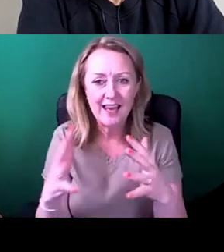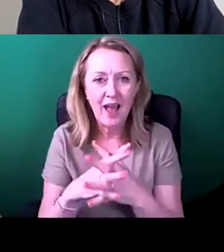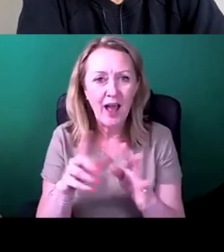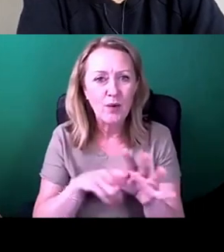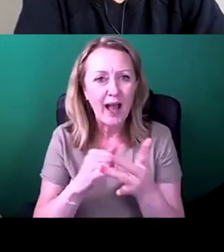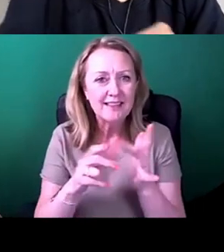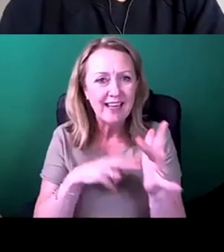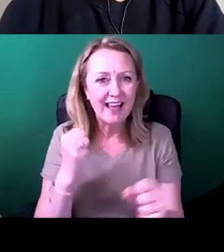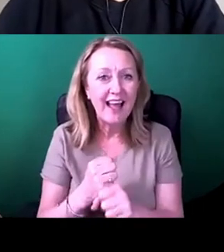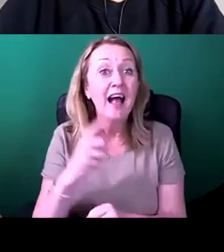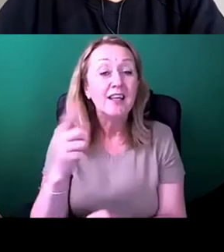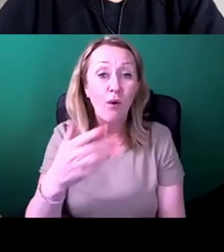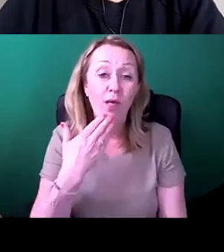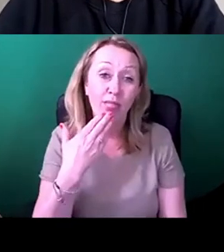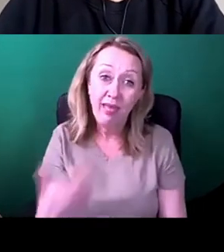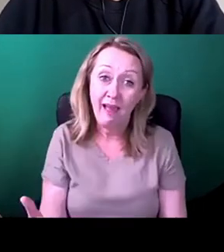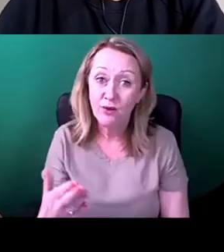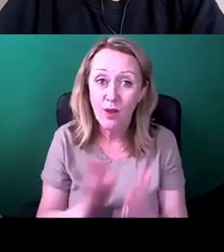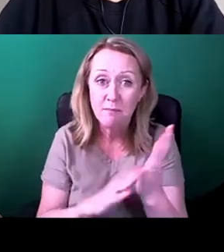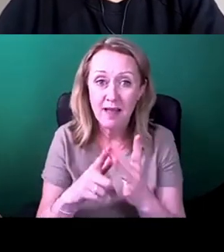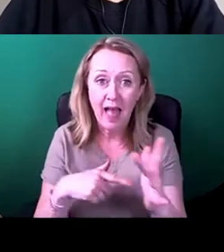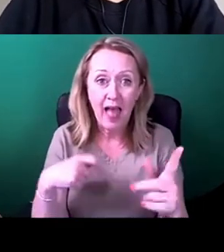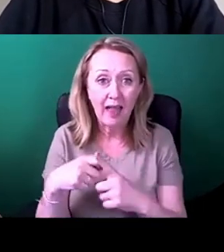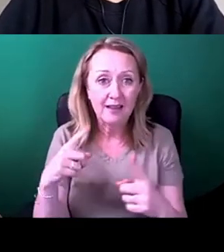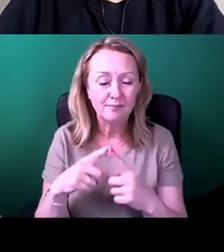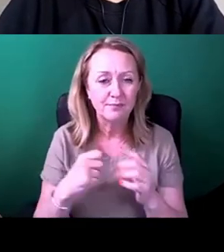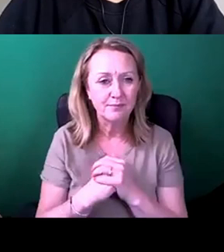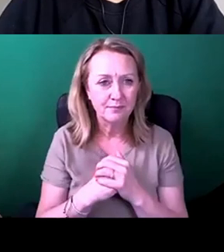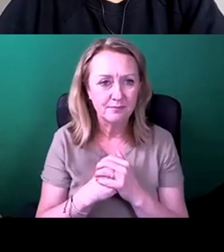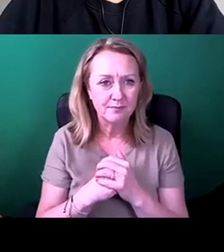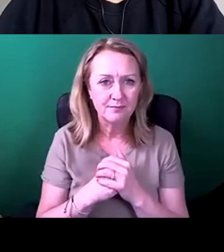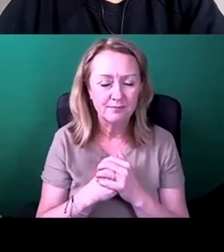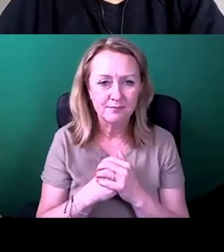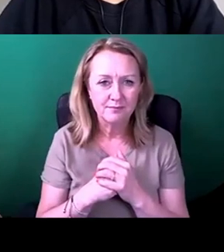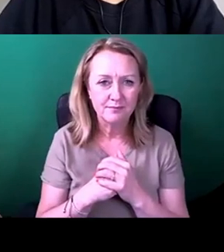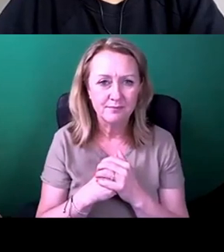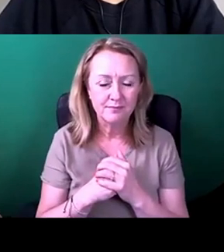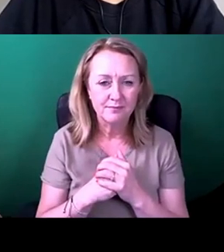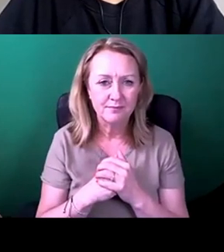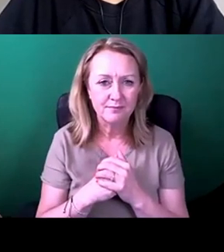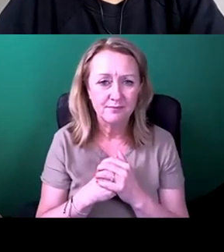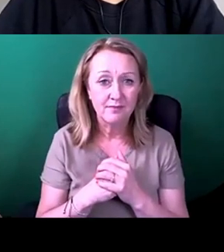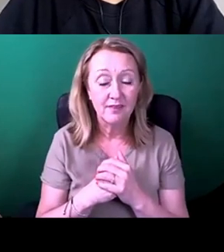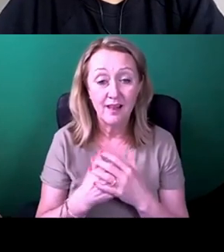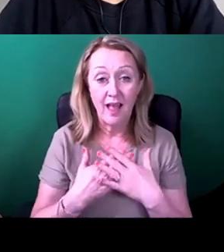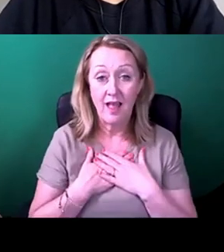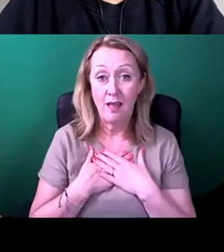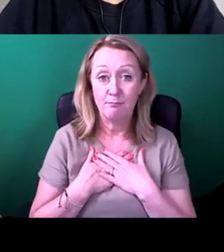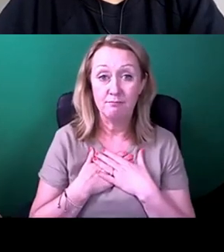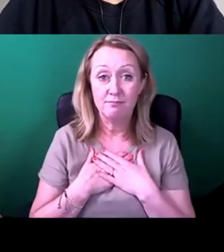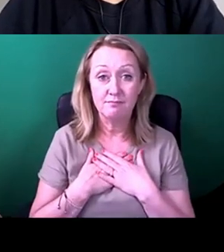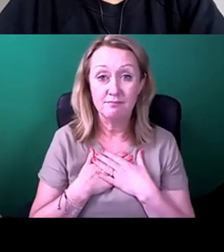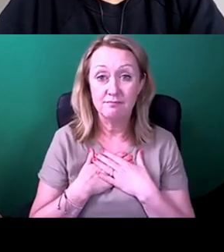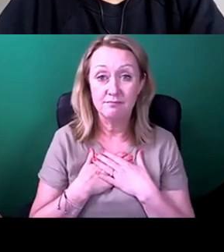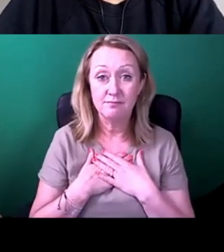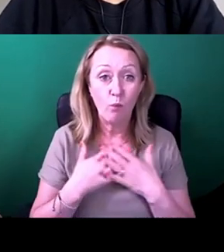you. Thank you, Mike. And then that just leaves me with to say thank you to the